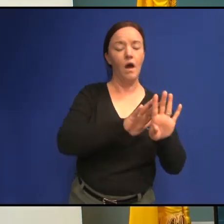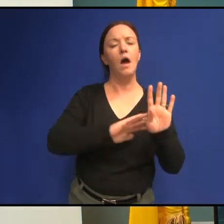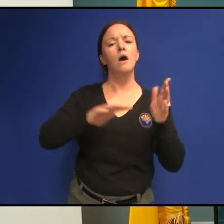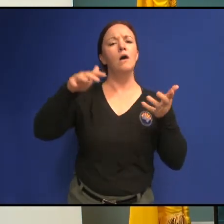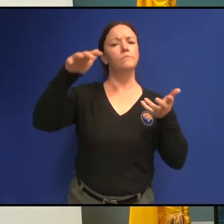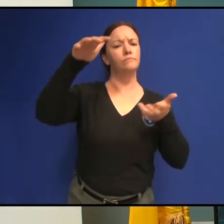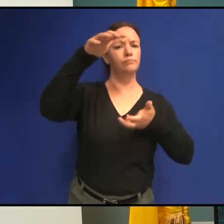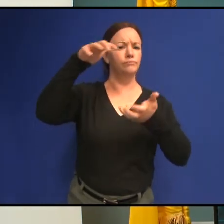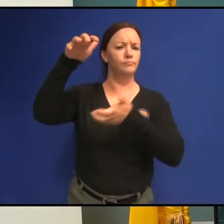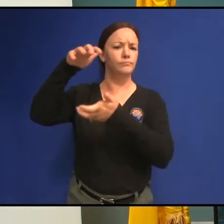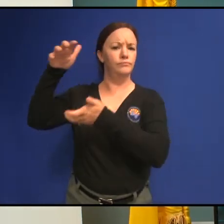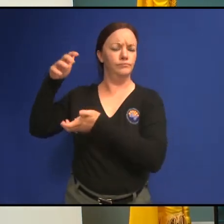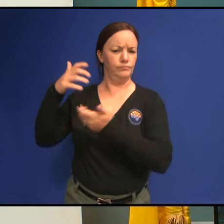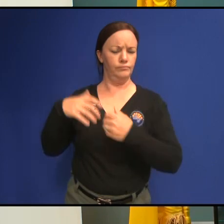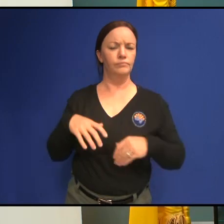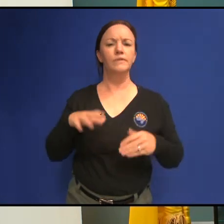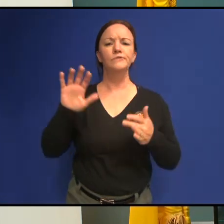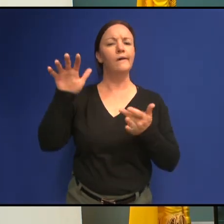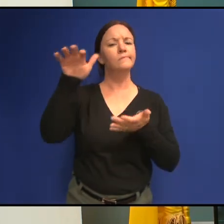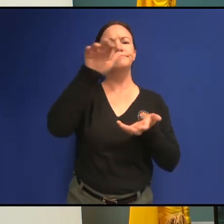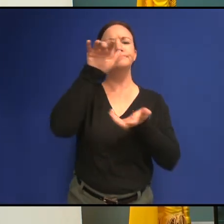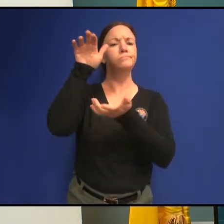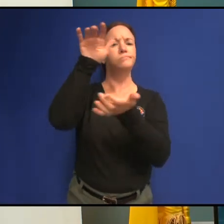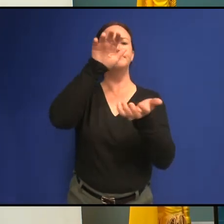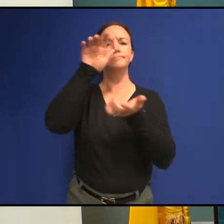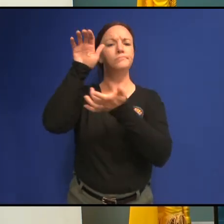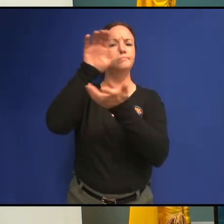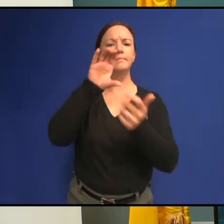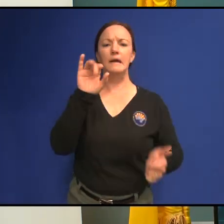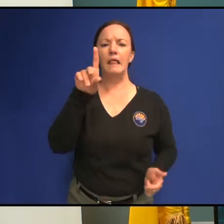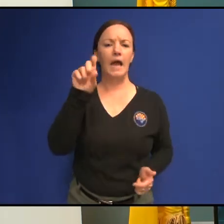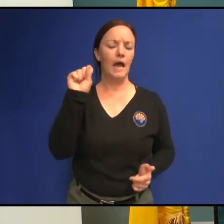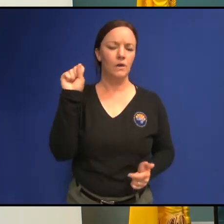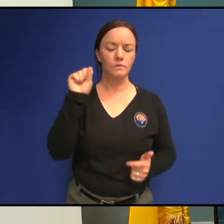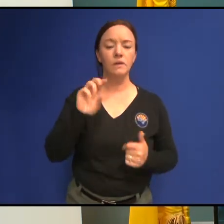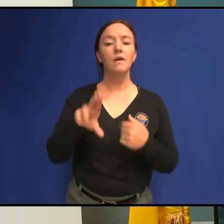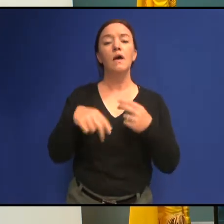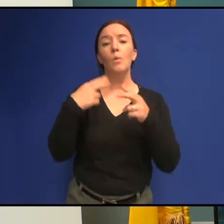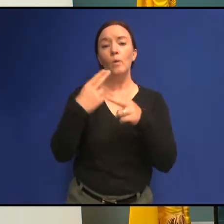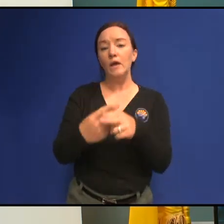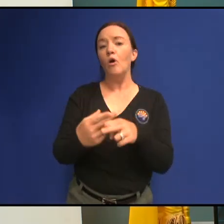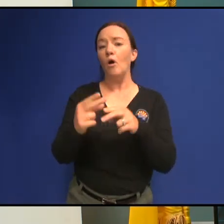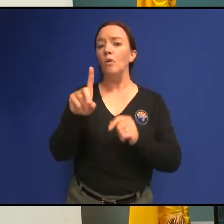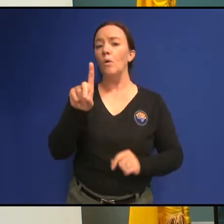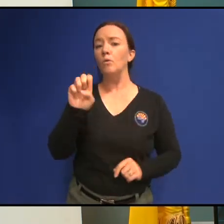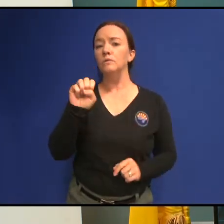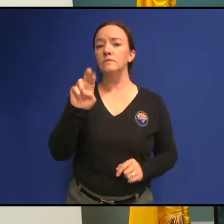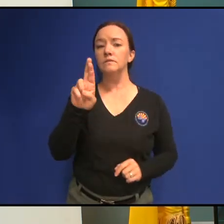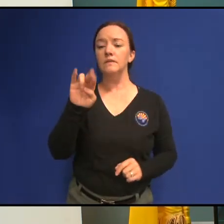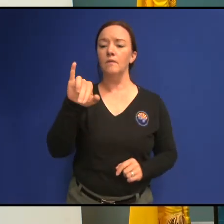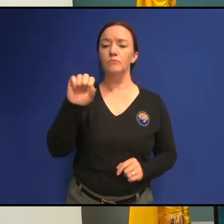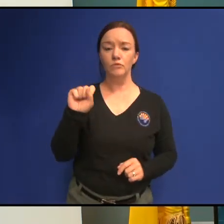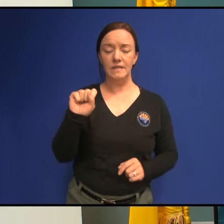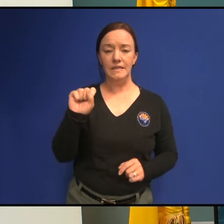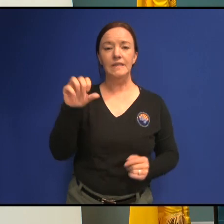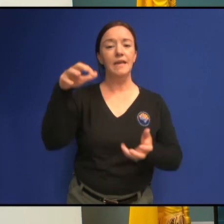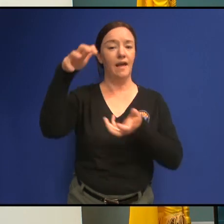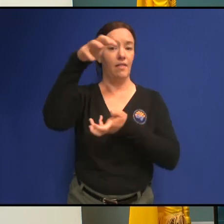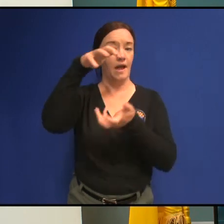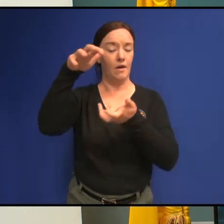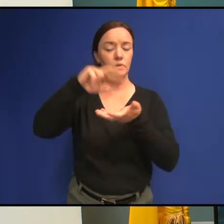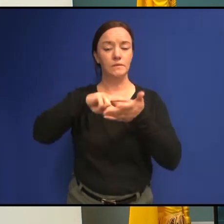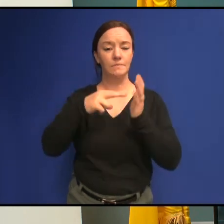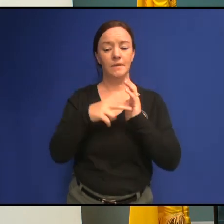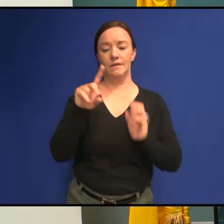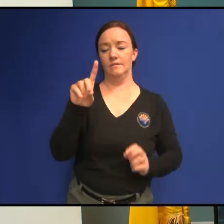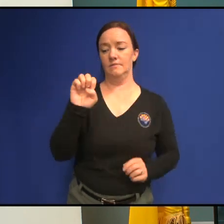clouds just moving in every other little direction. That's all what we call debris clouds for the most part. And what we mean by debris clouds is when